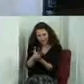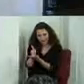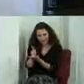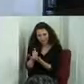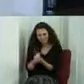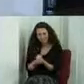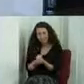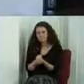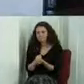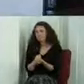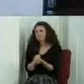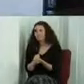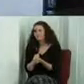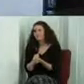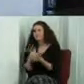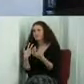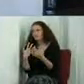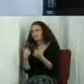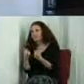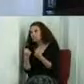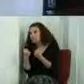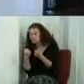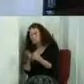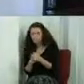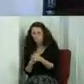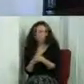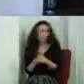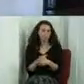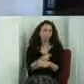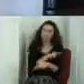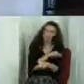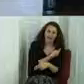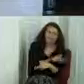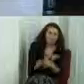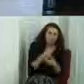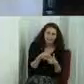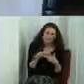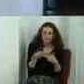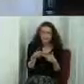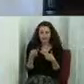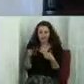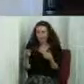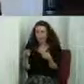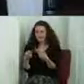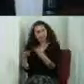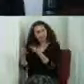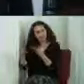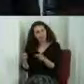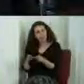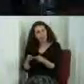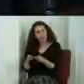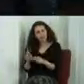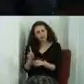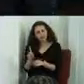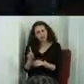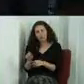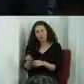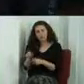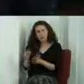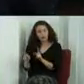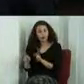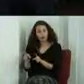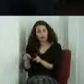the gym, the hospital, the place where perhaps others won't be